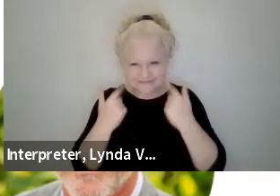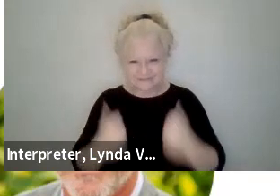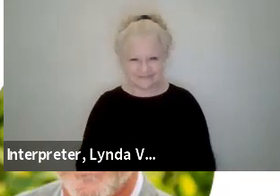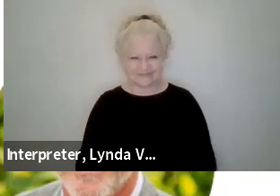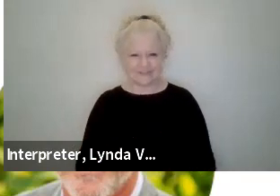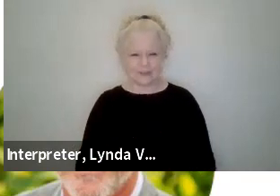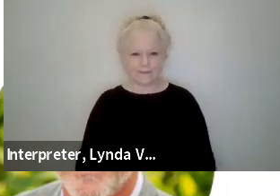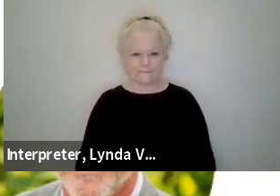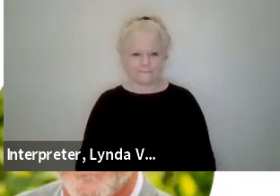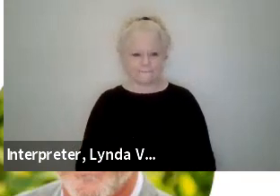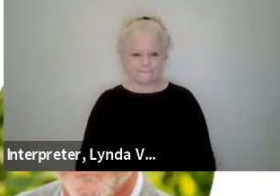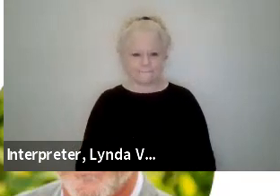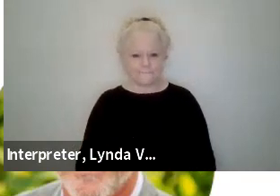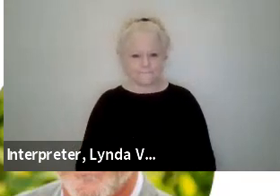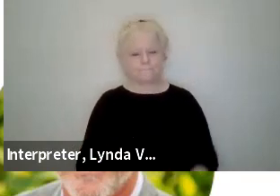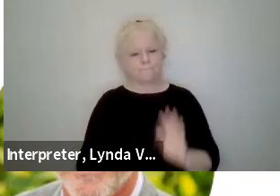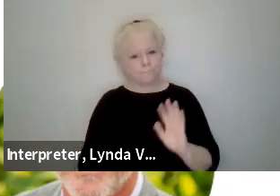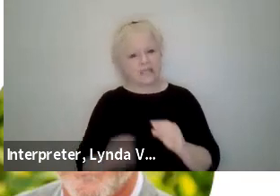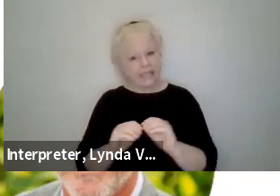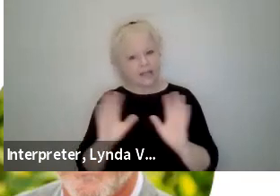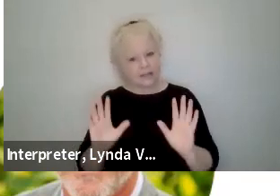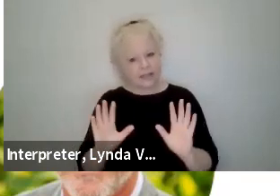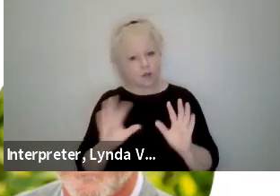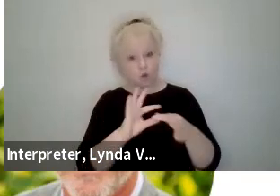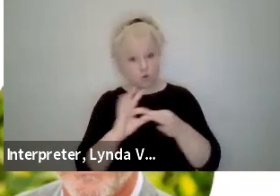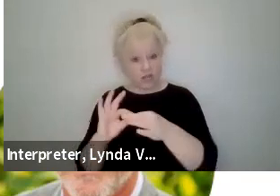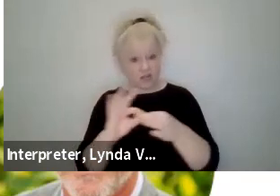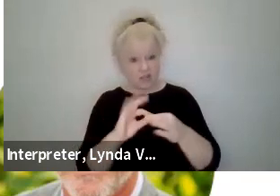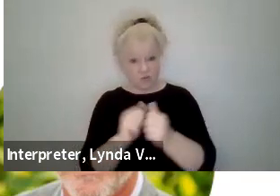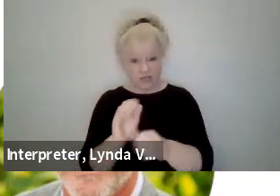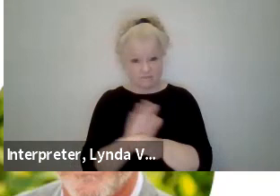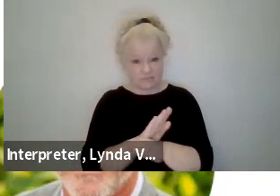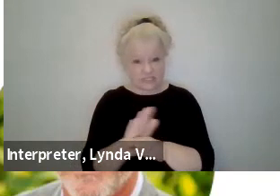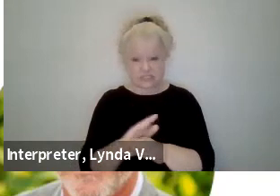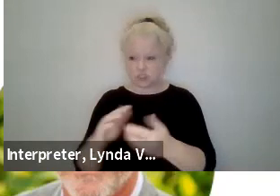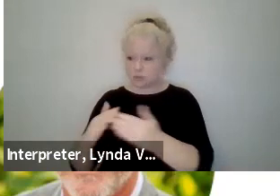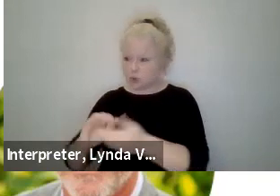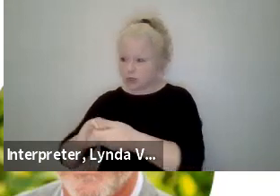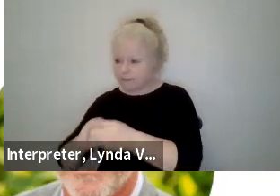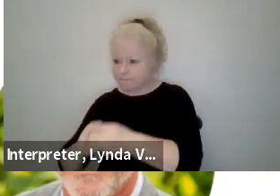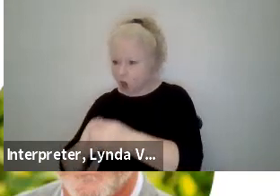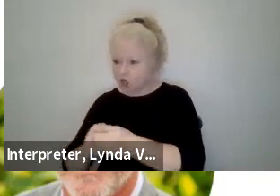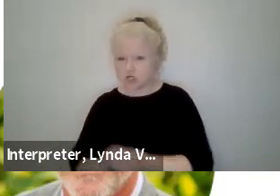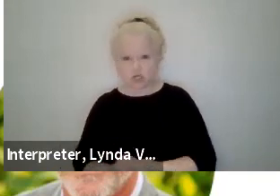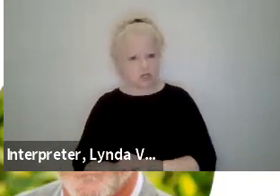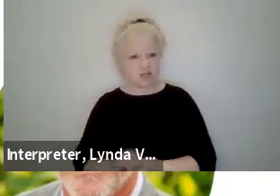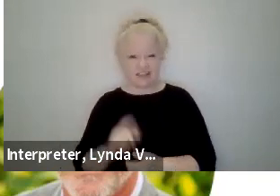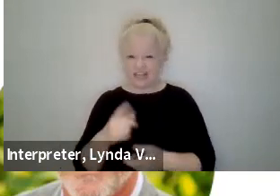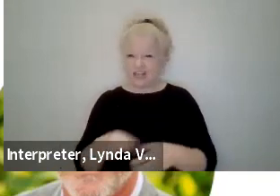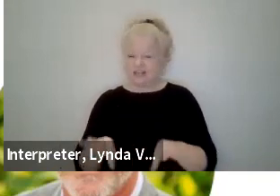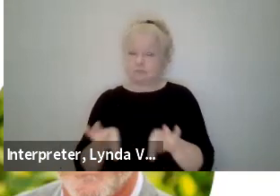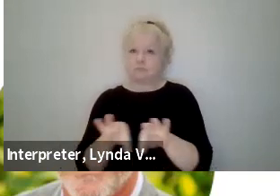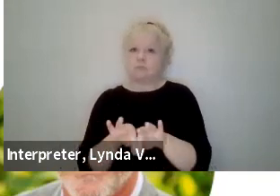Well, I think it's clear that, that relationships with businesses and community partners are going to be the key to